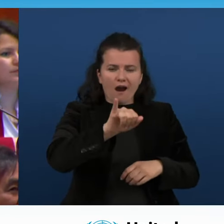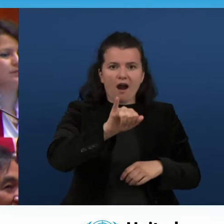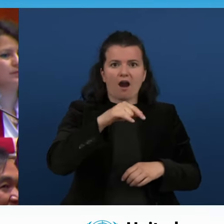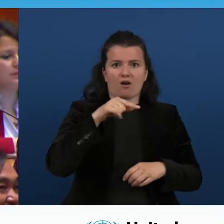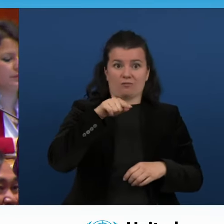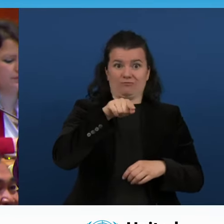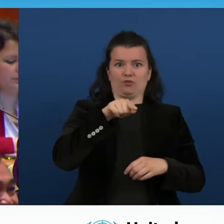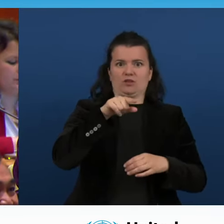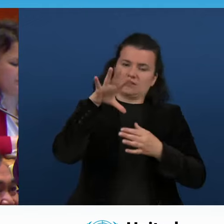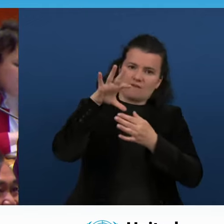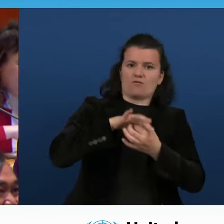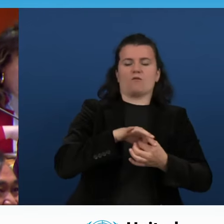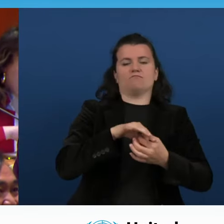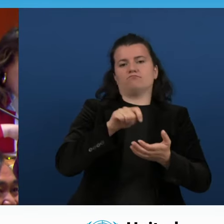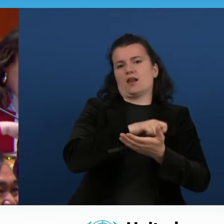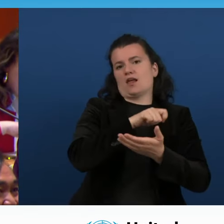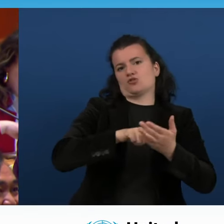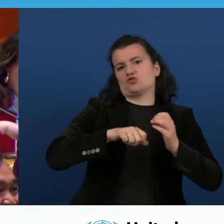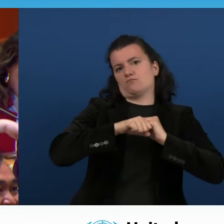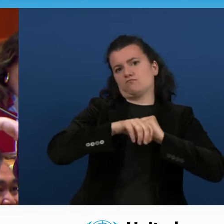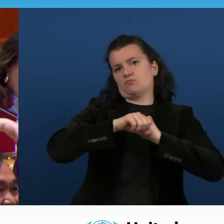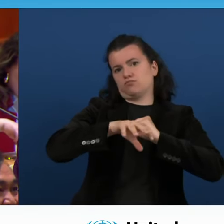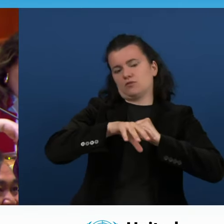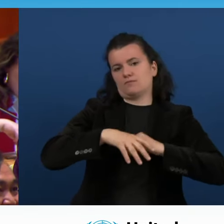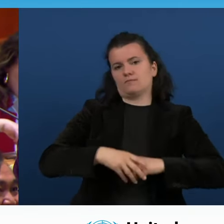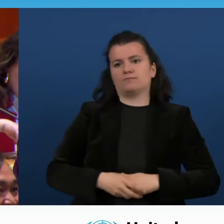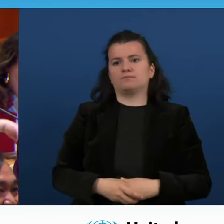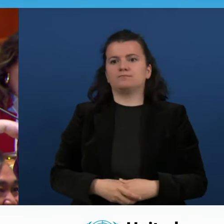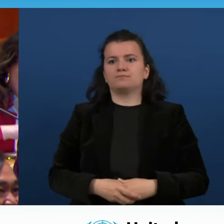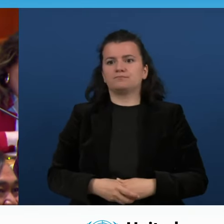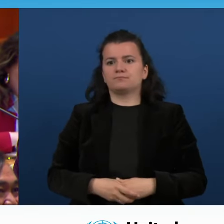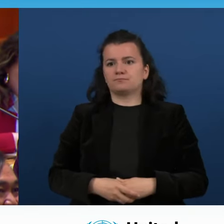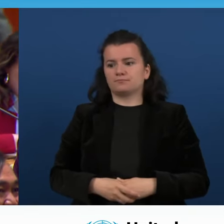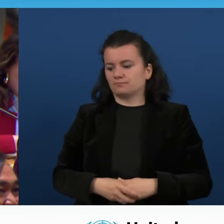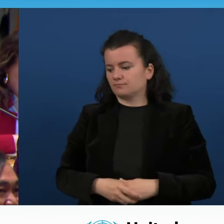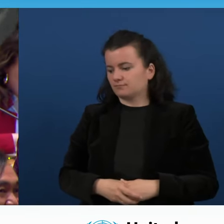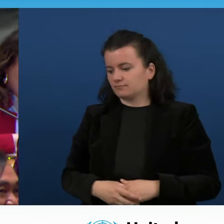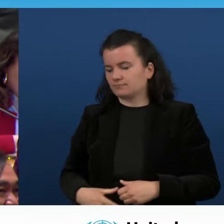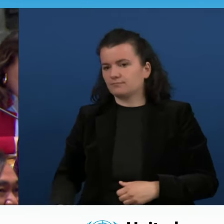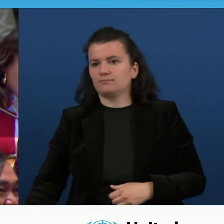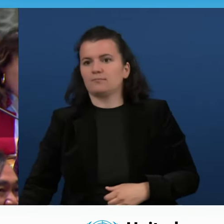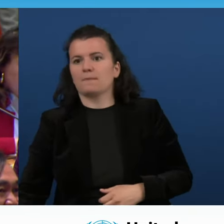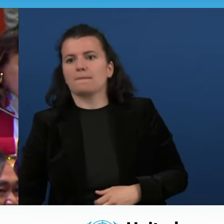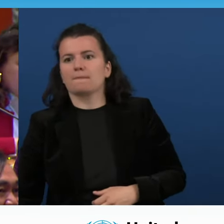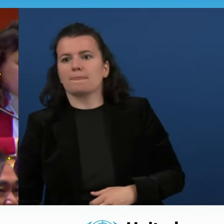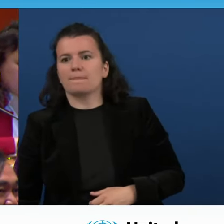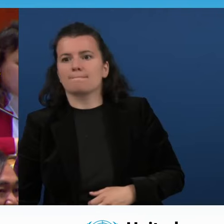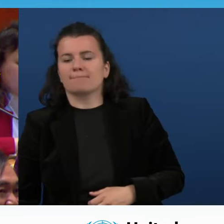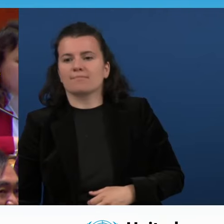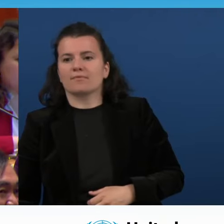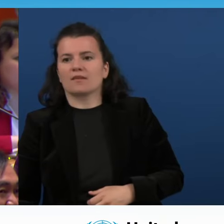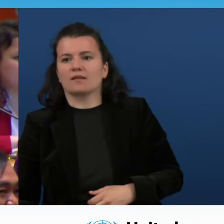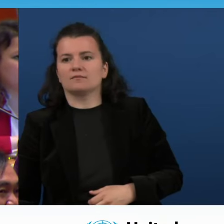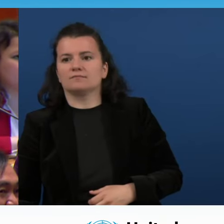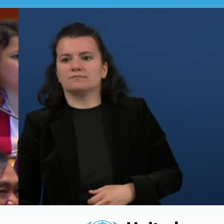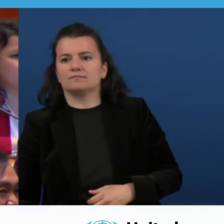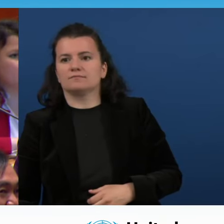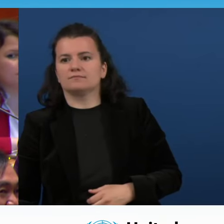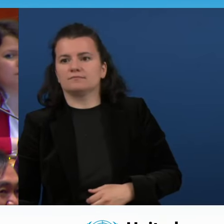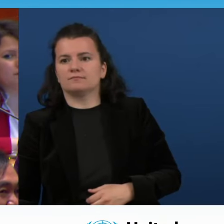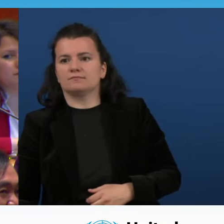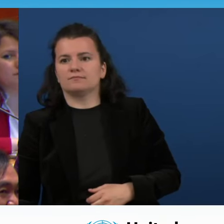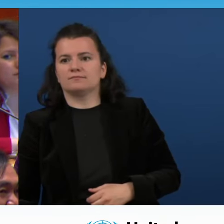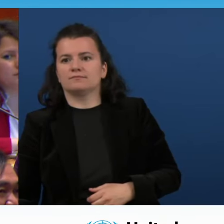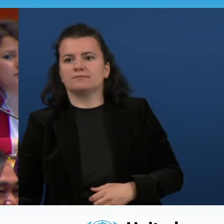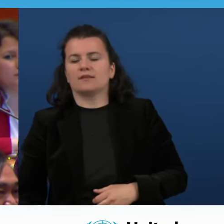in order to propose a technological solution that allows citizens on a large scale to have